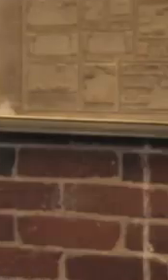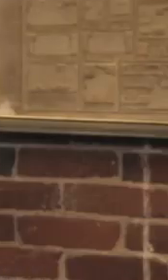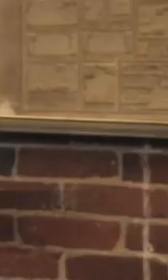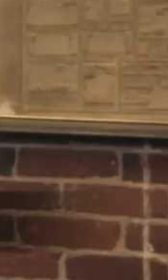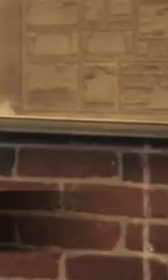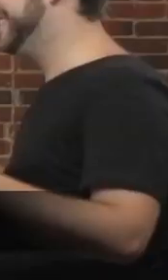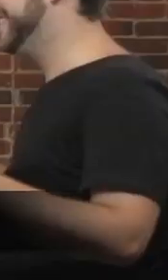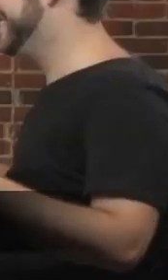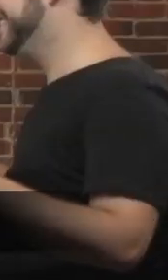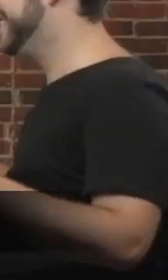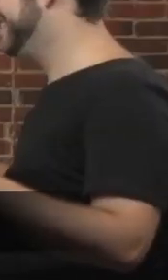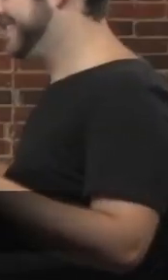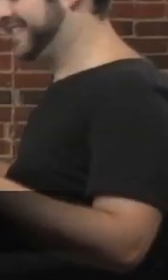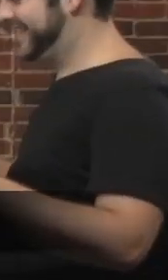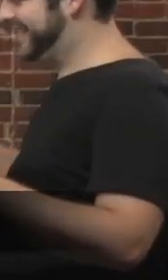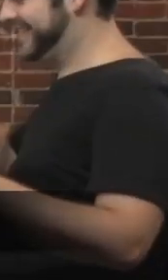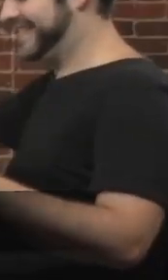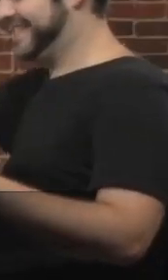receive.